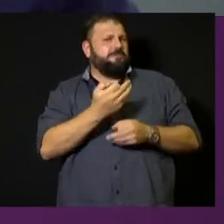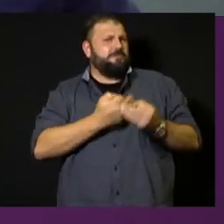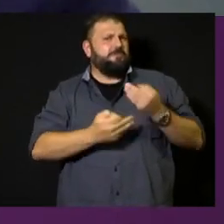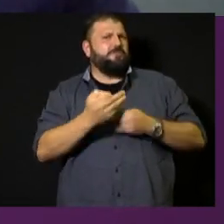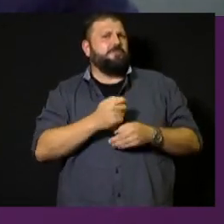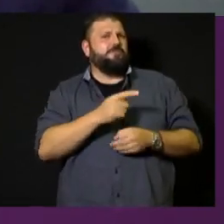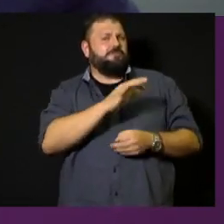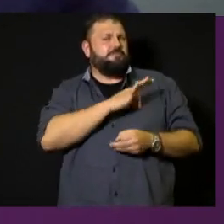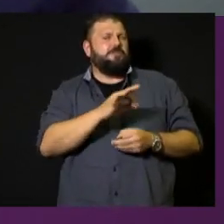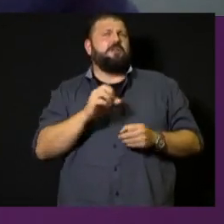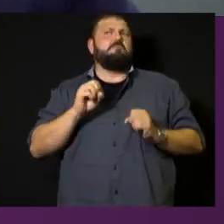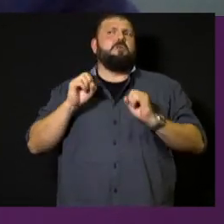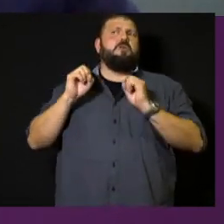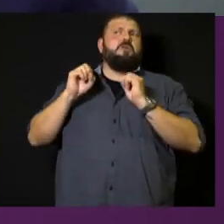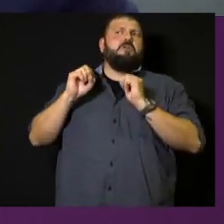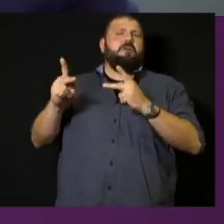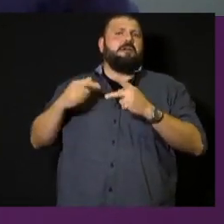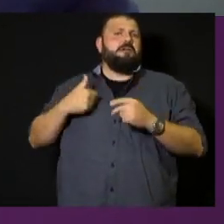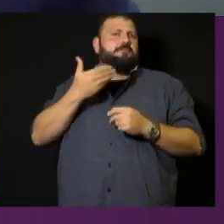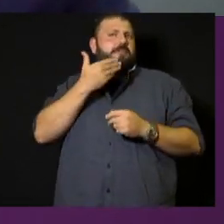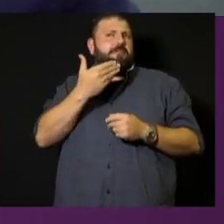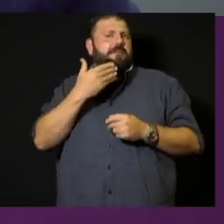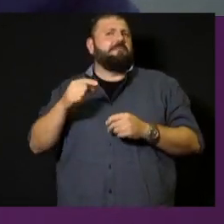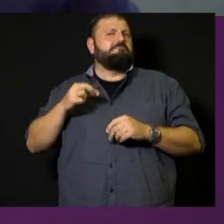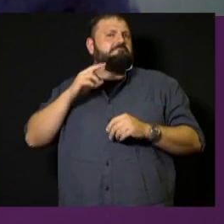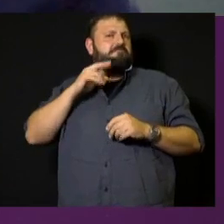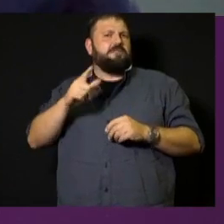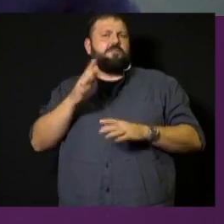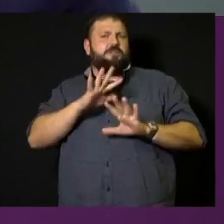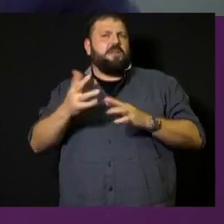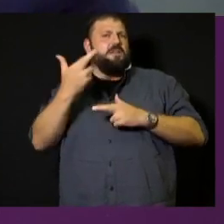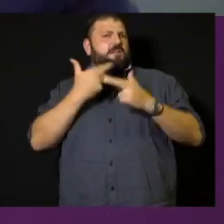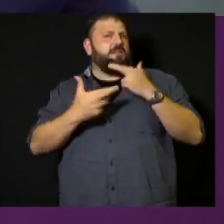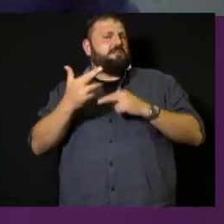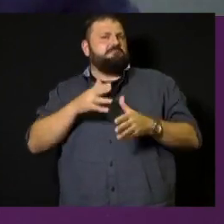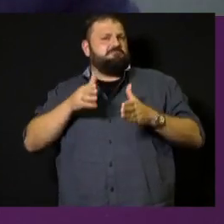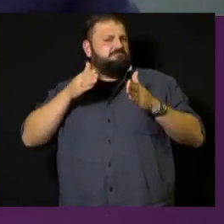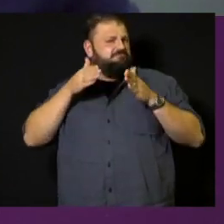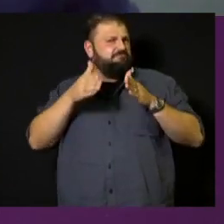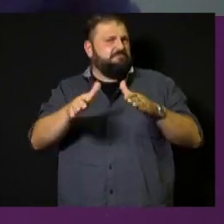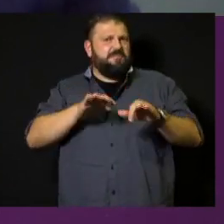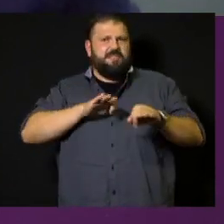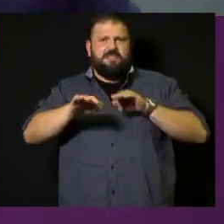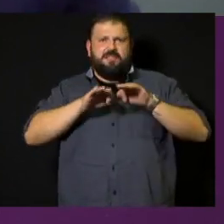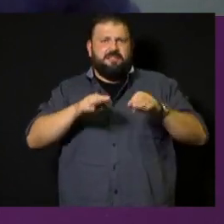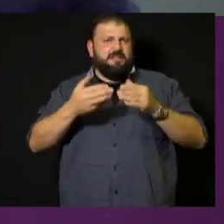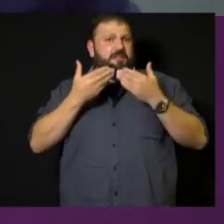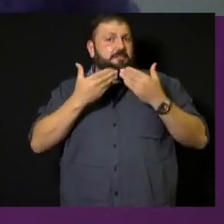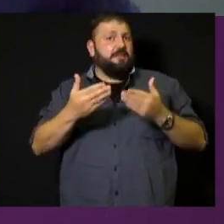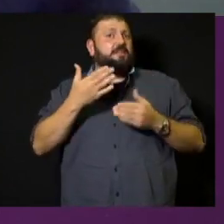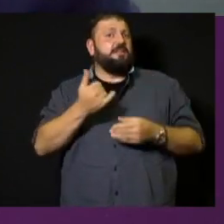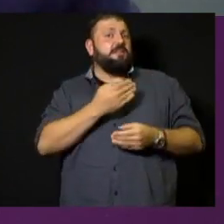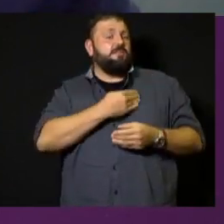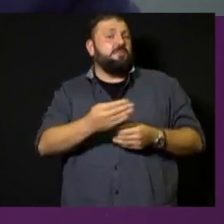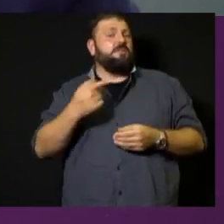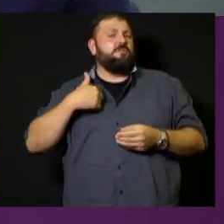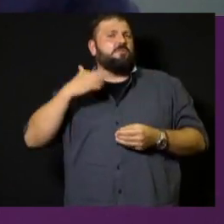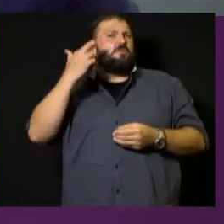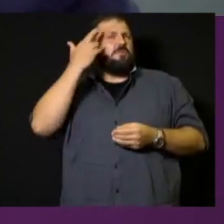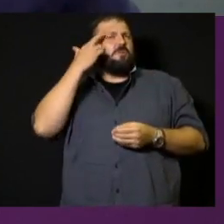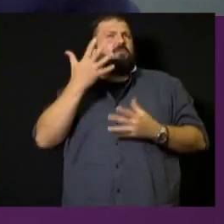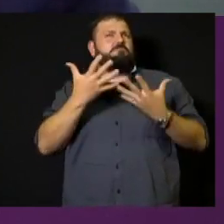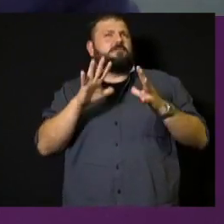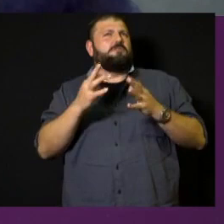a very clear vision, you will have a lot of money. So I started focusing myself, and I